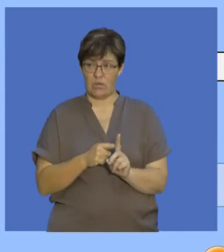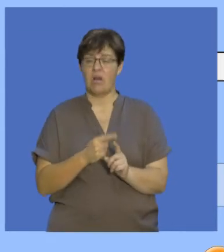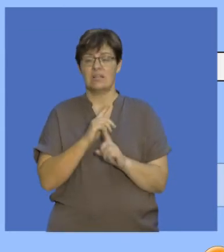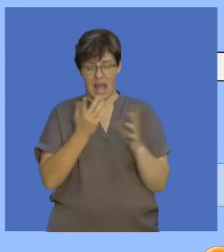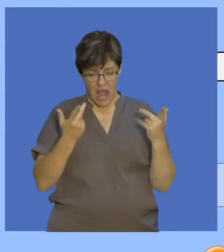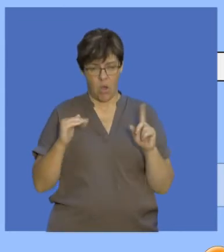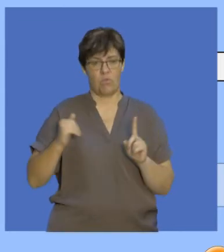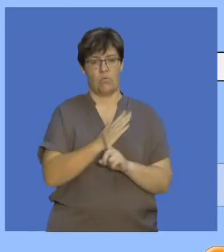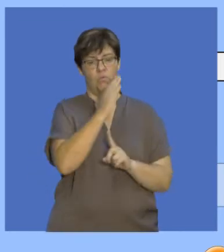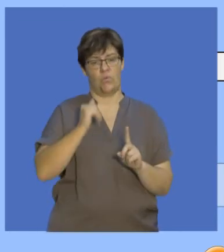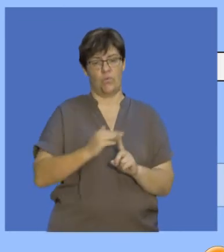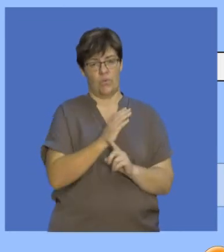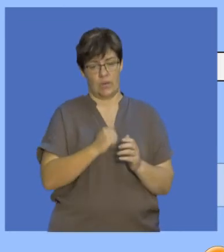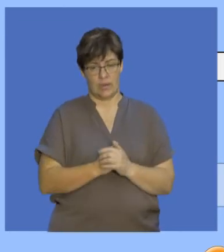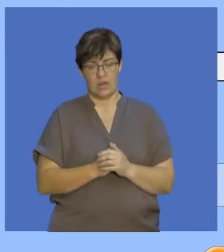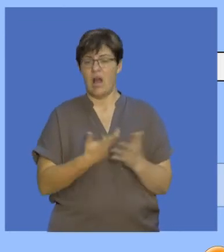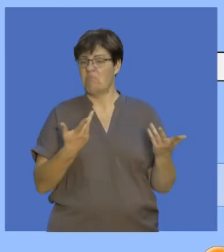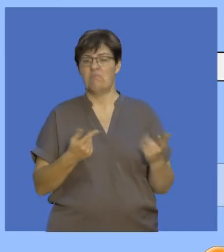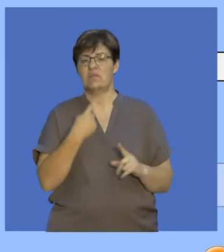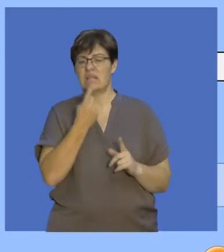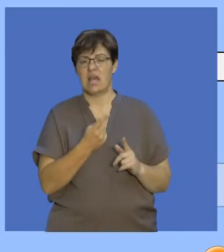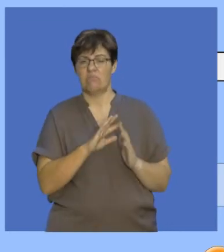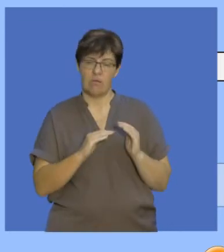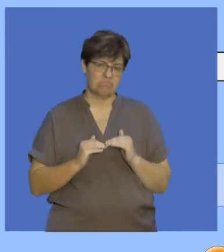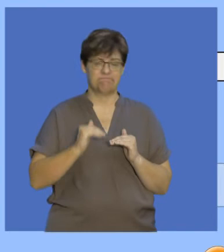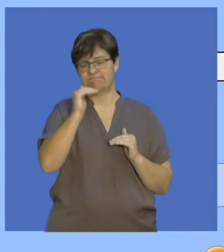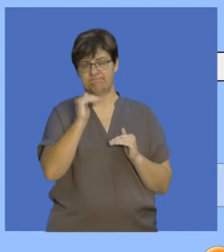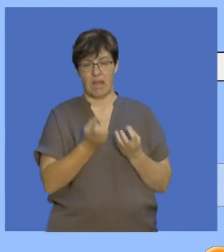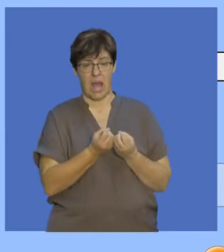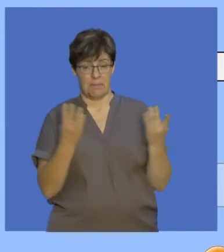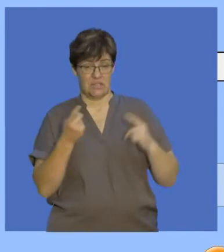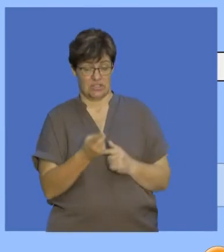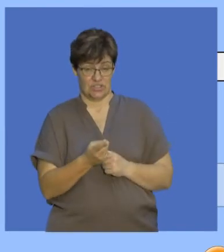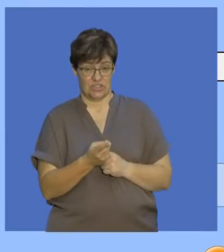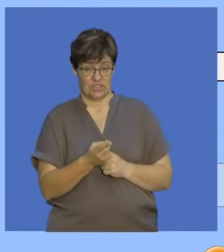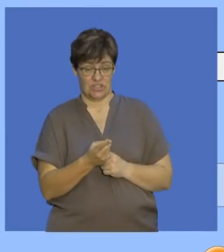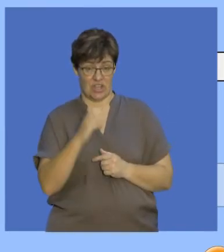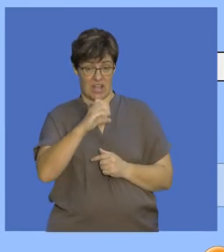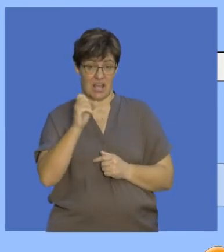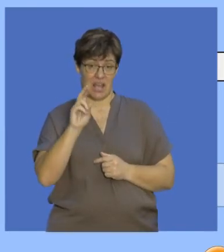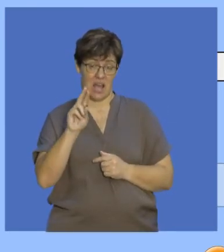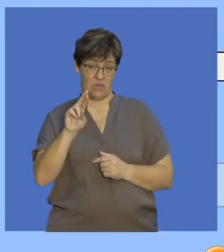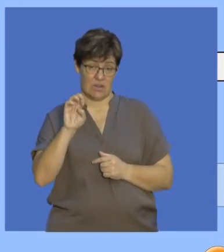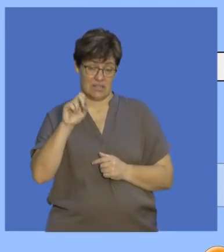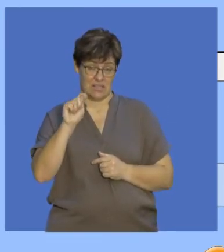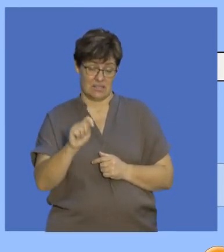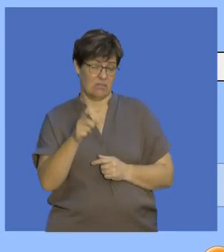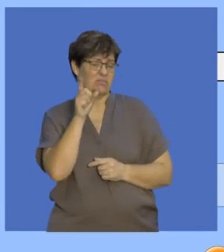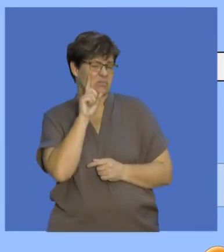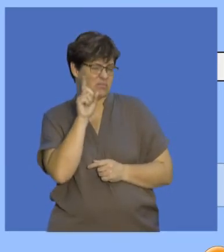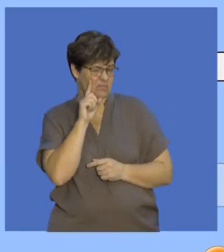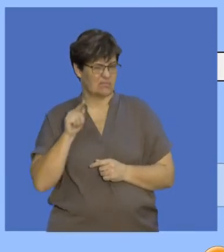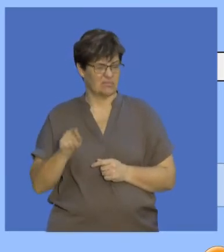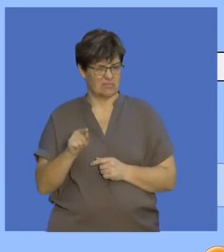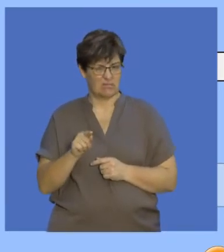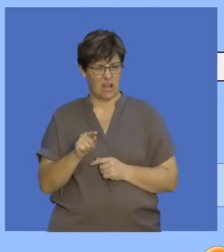how current is flowing. Now, what if we increase the amount of current? We also want to check